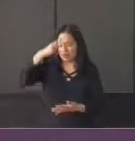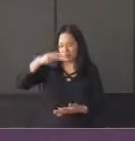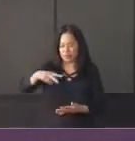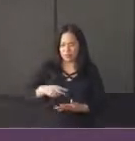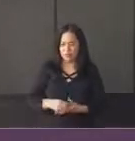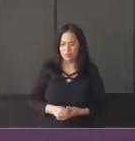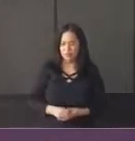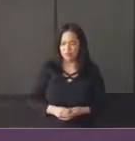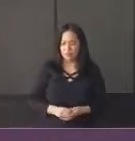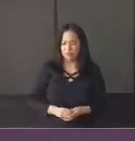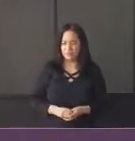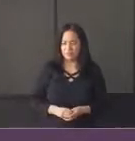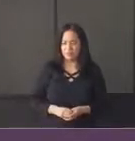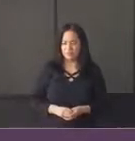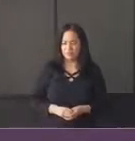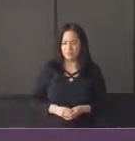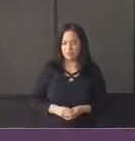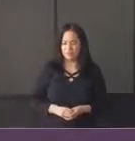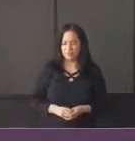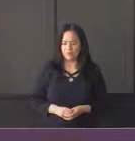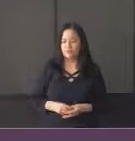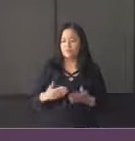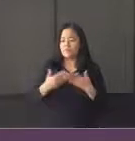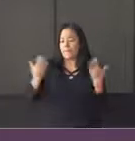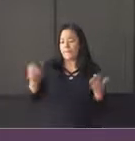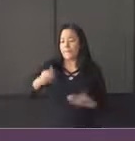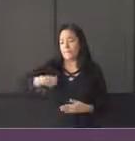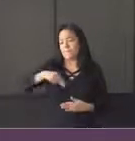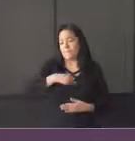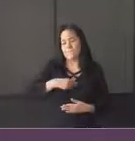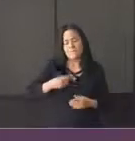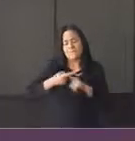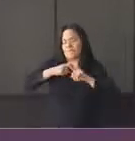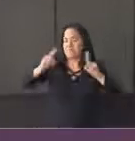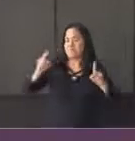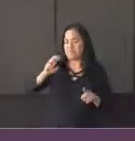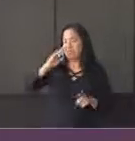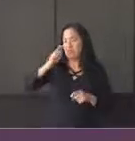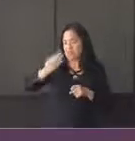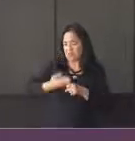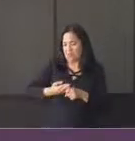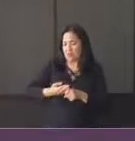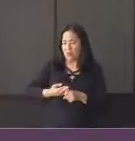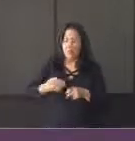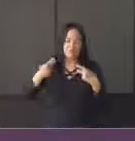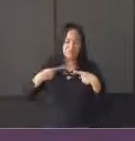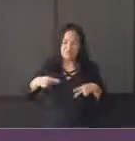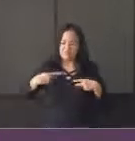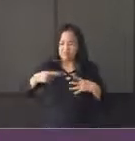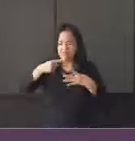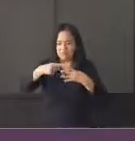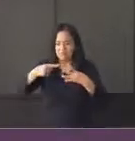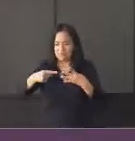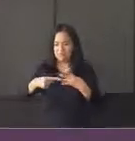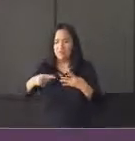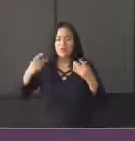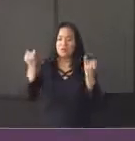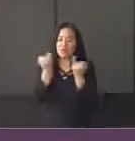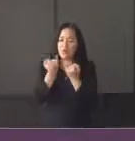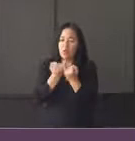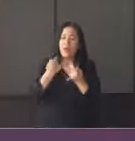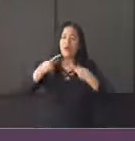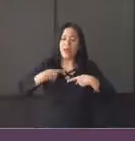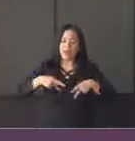city of Mexico. In this regard, we have several responsibilities with different priority groups